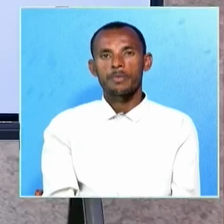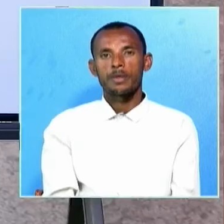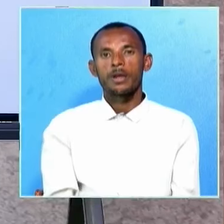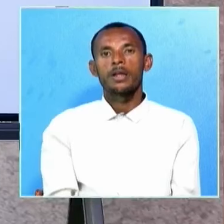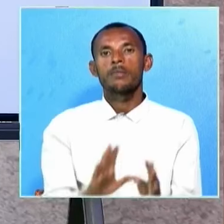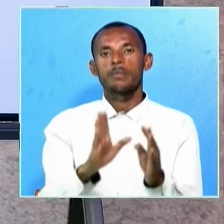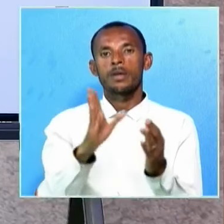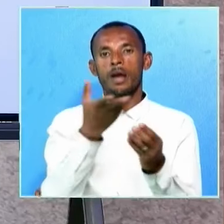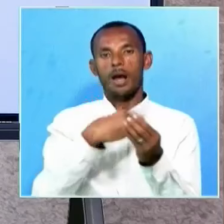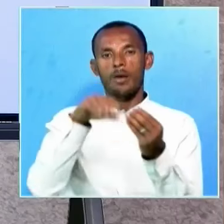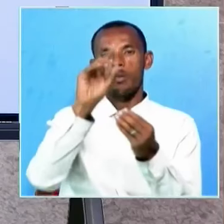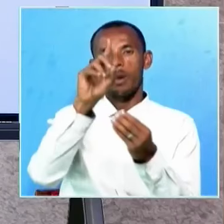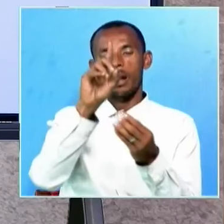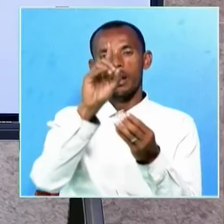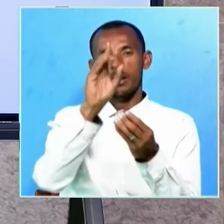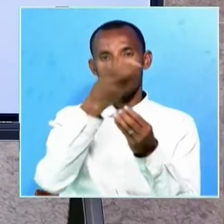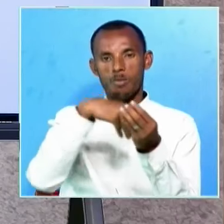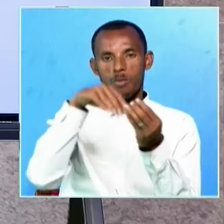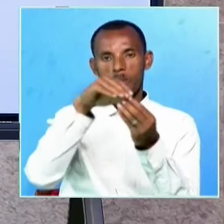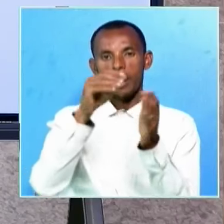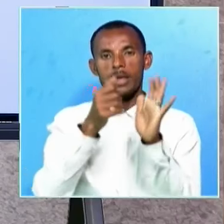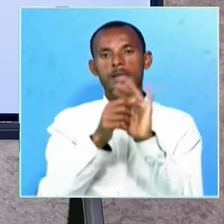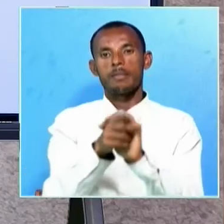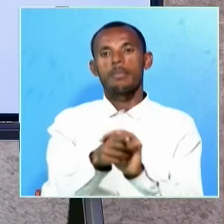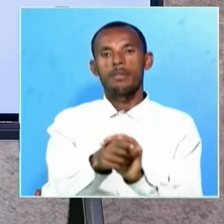me add one more example.